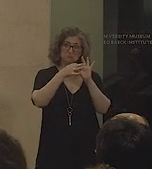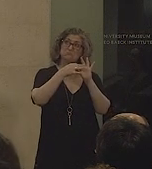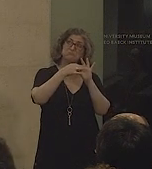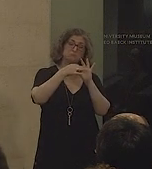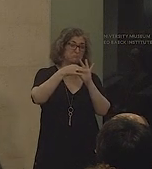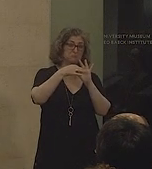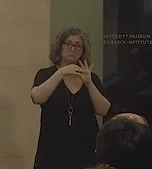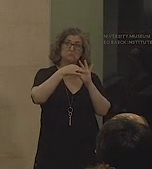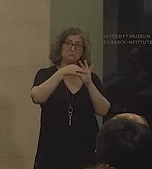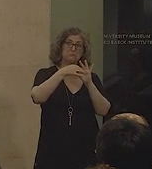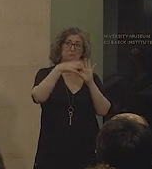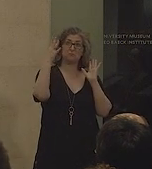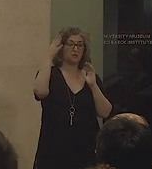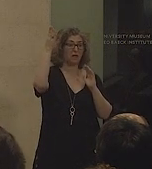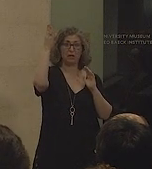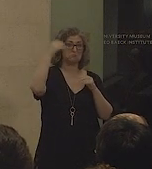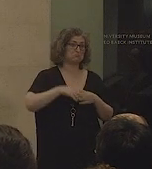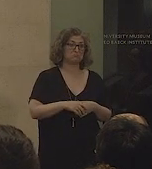connection right now to God.